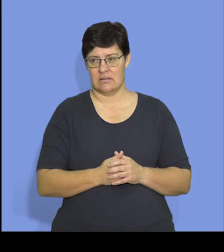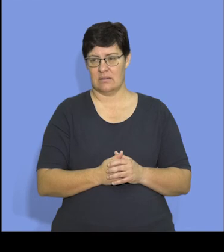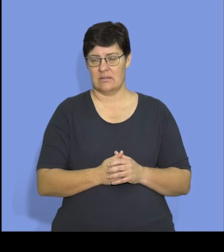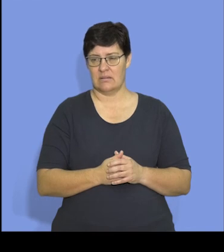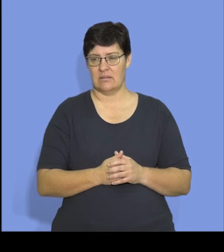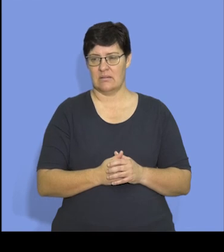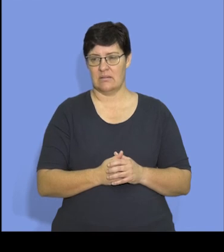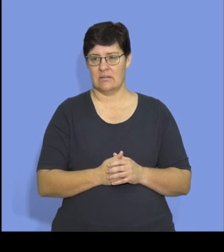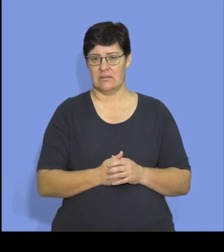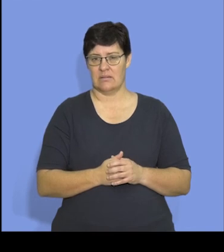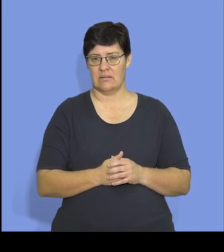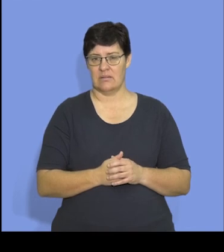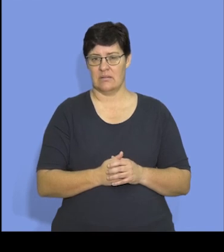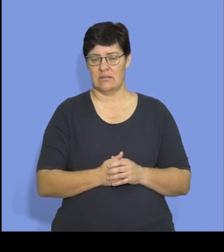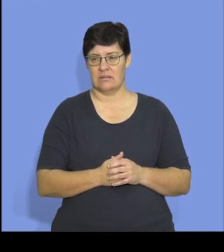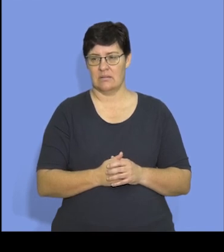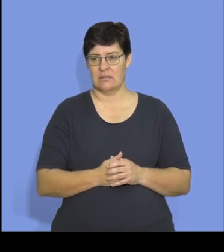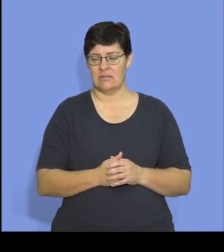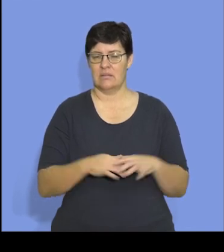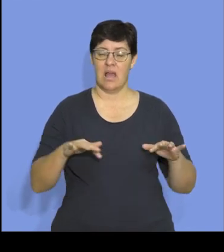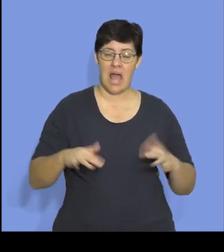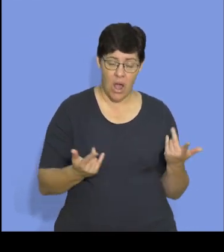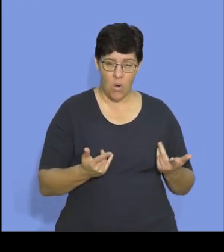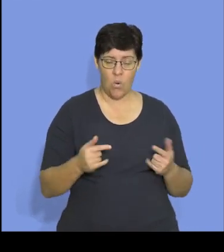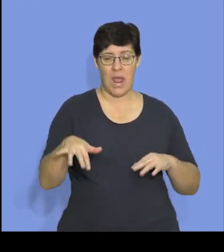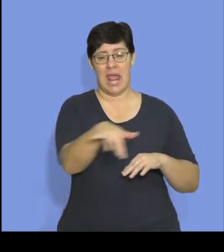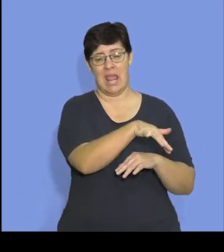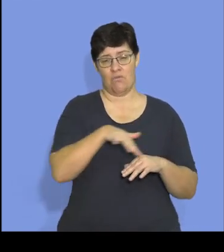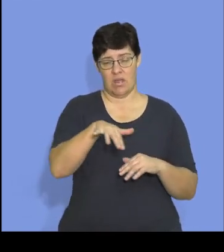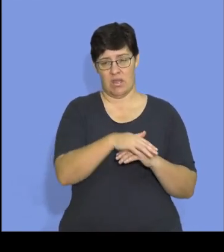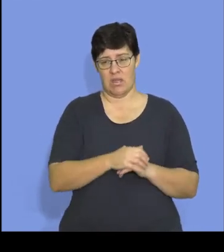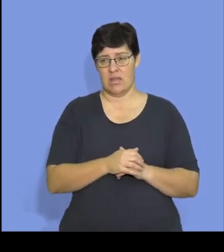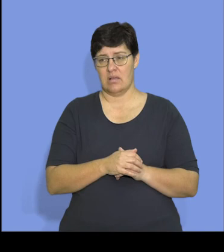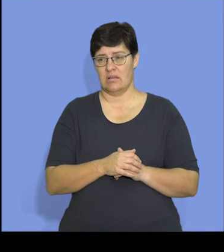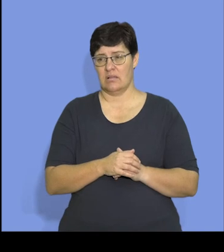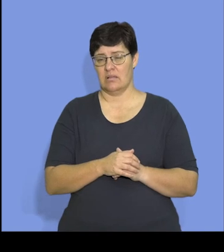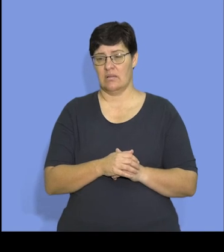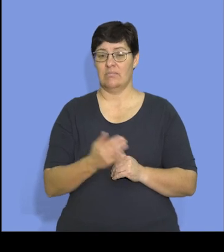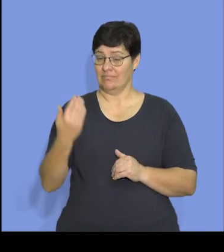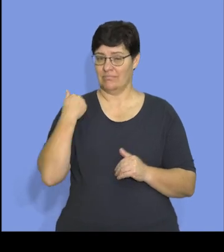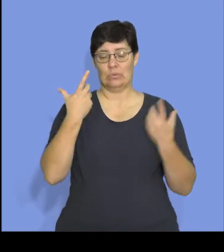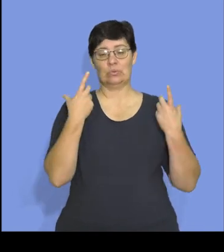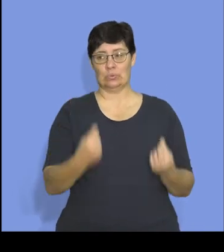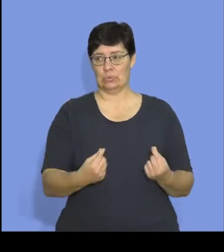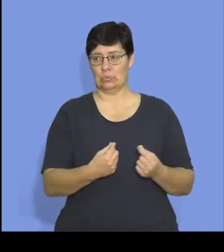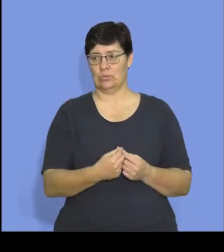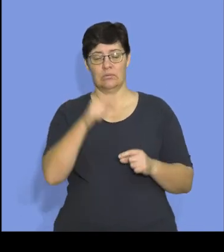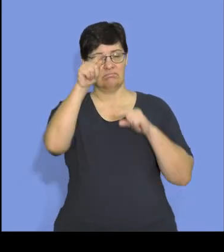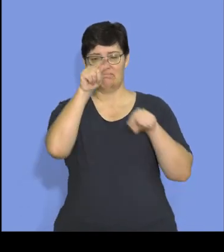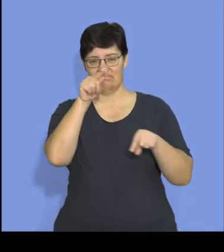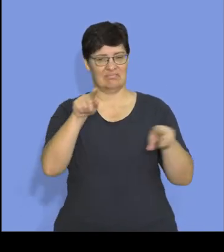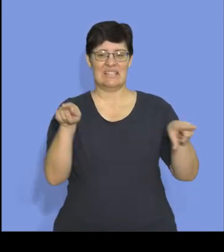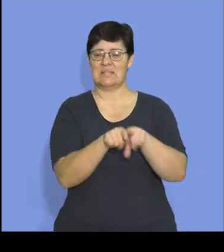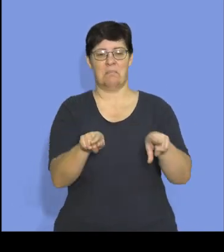sorry. Okay, how does the area, and that's what we've just done, the areas are the